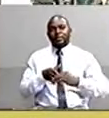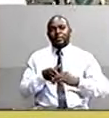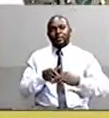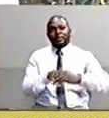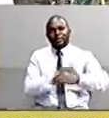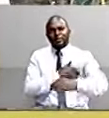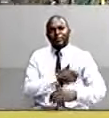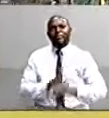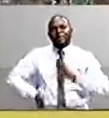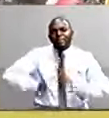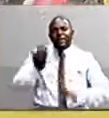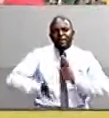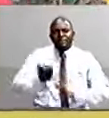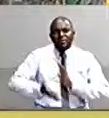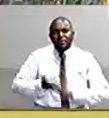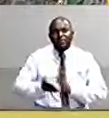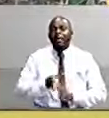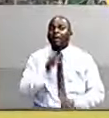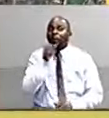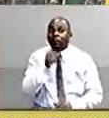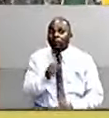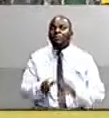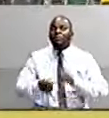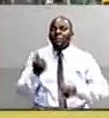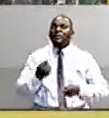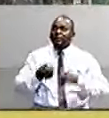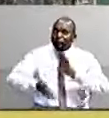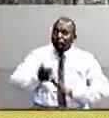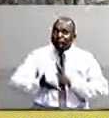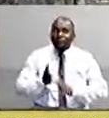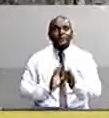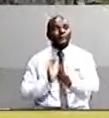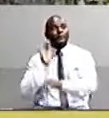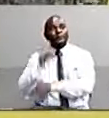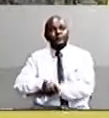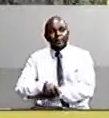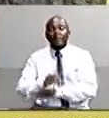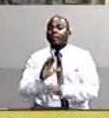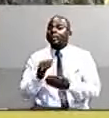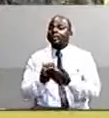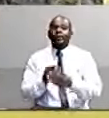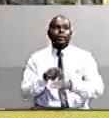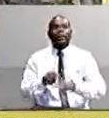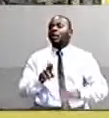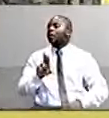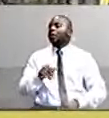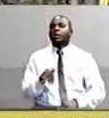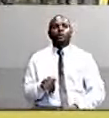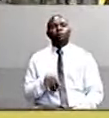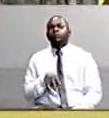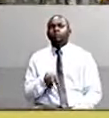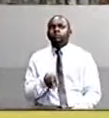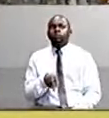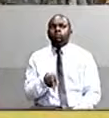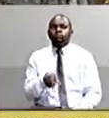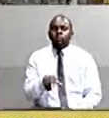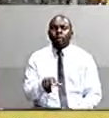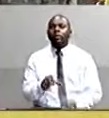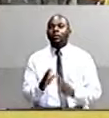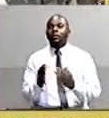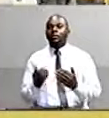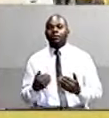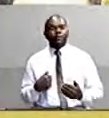fast, being very aged. I was so challenged that at some moments I failed to catch up with him and I had